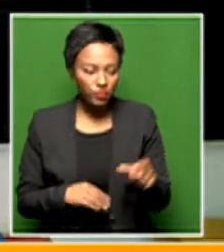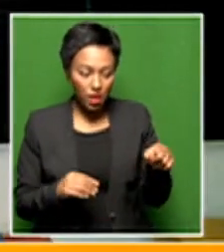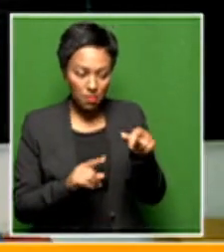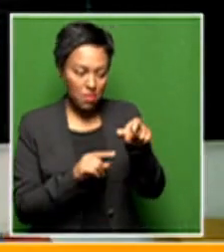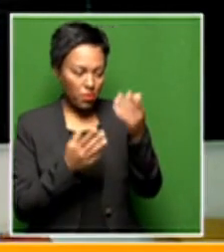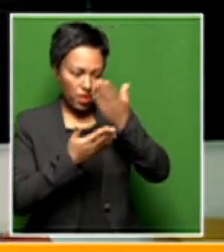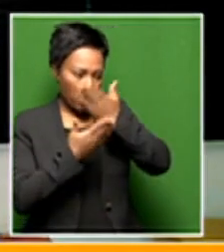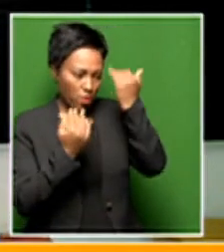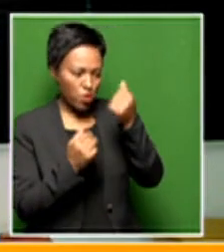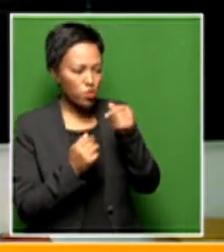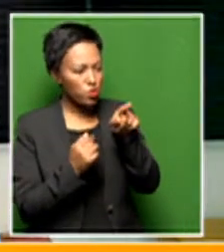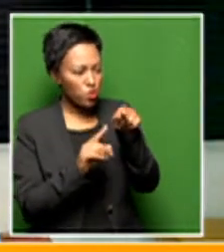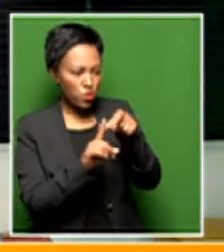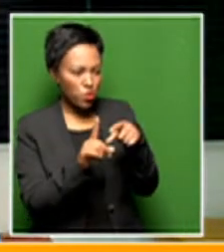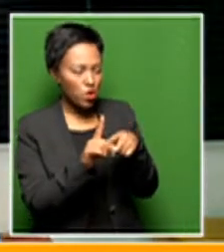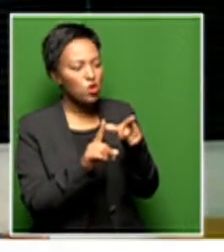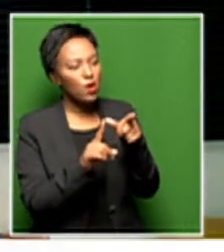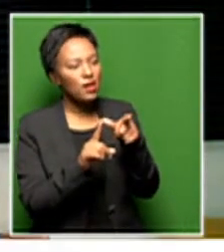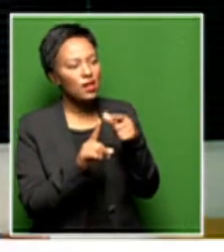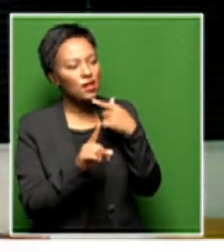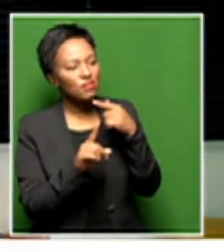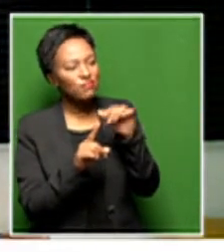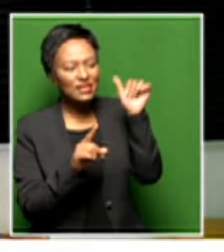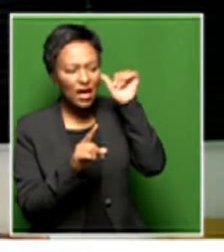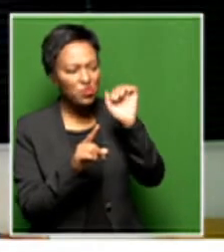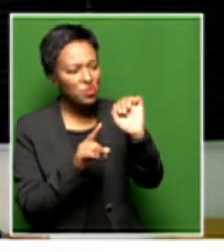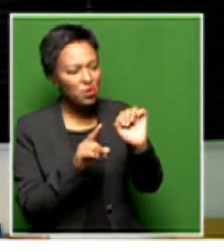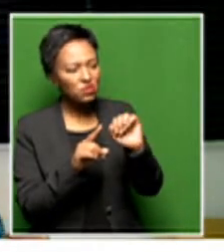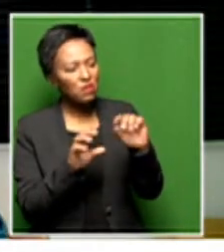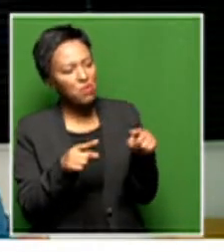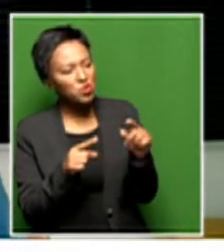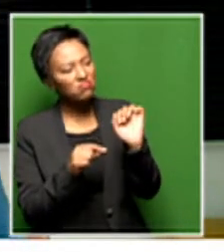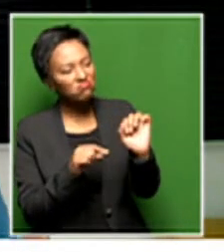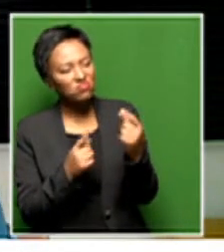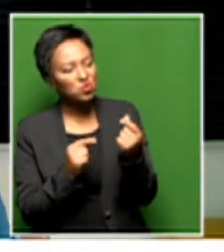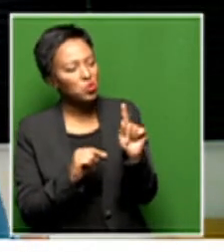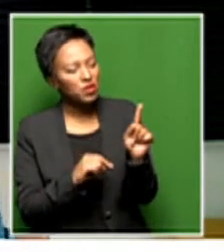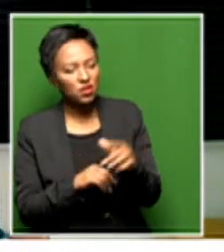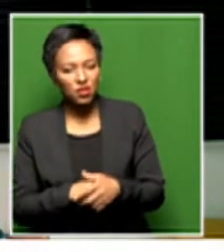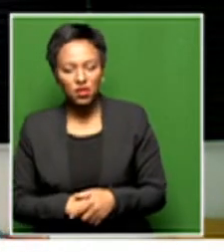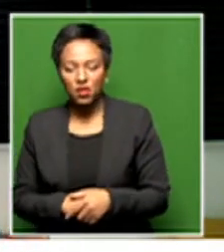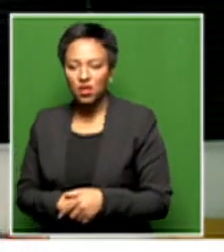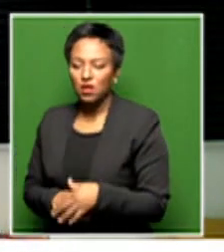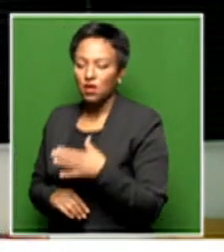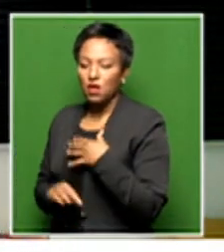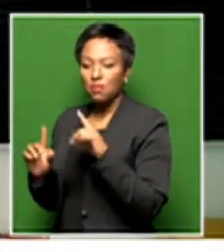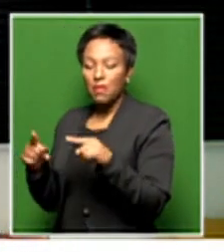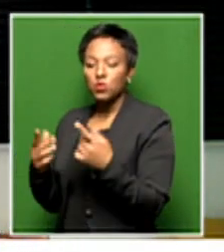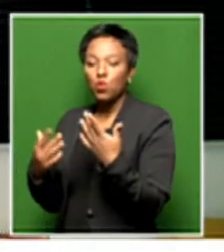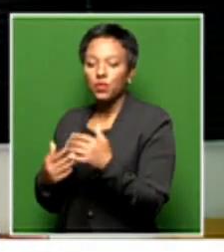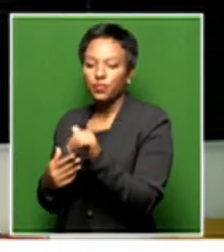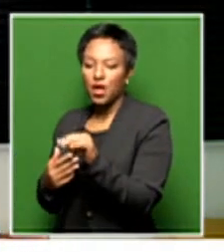you necessarily, how would you describe your sound, Nini? Oh, my root genre of music is Afro